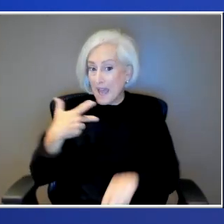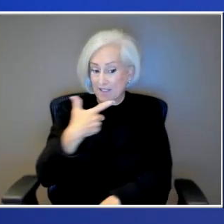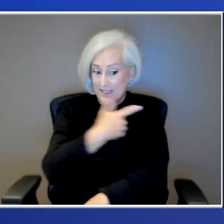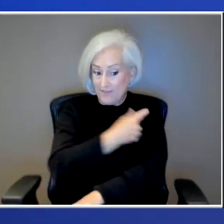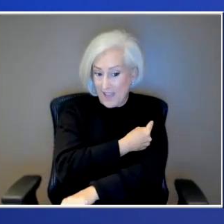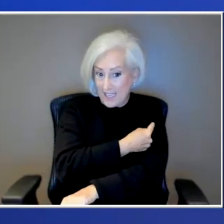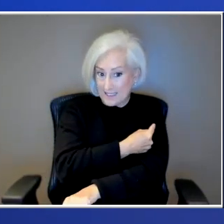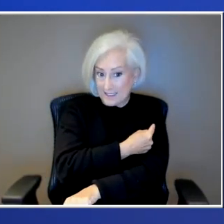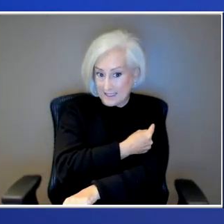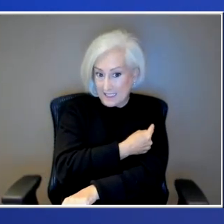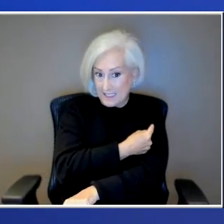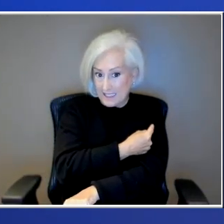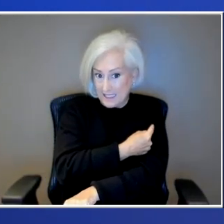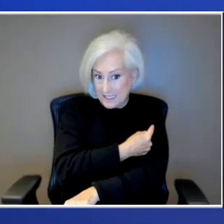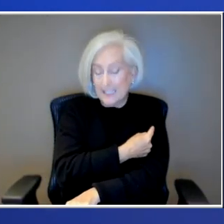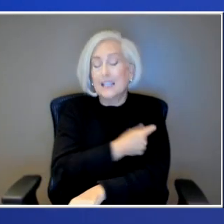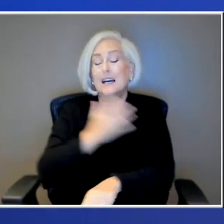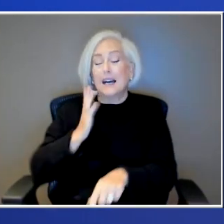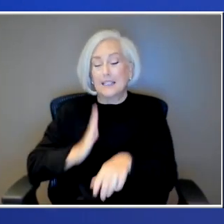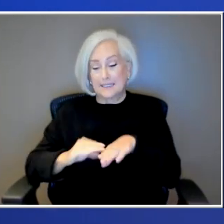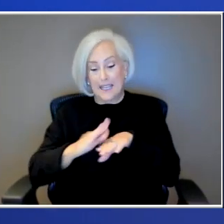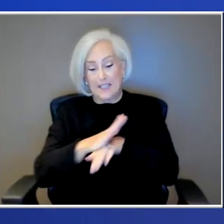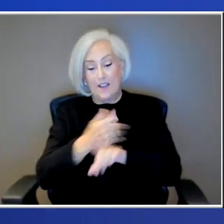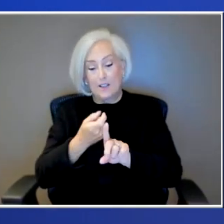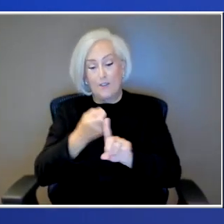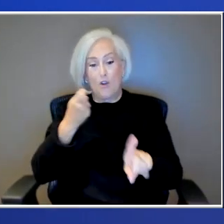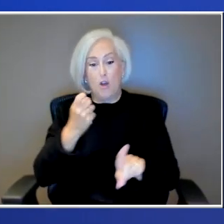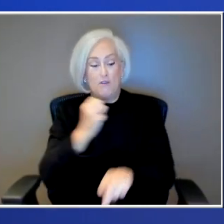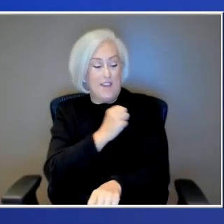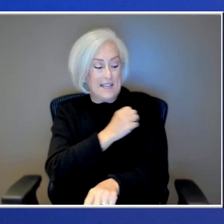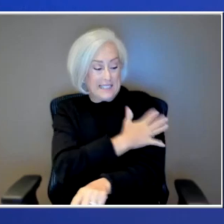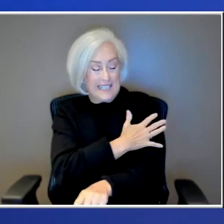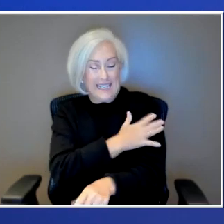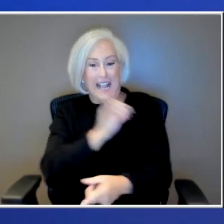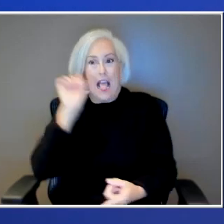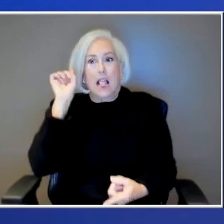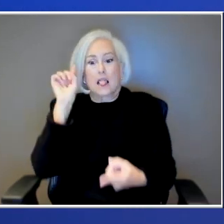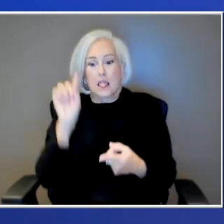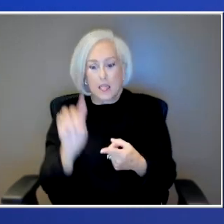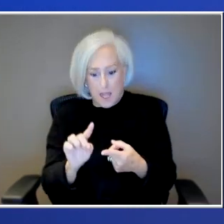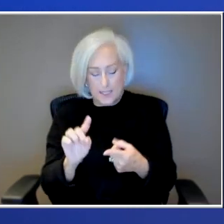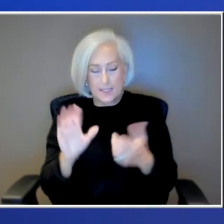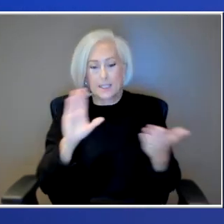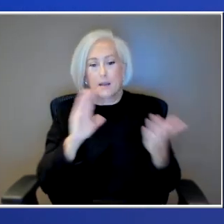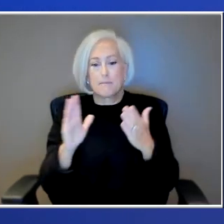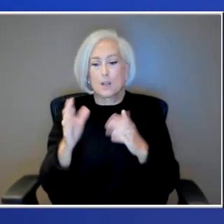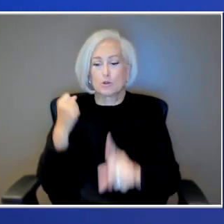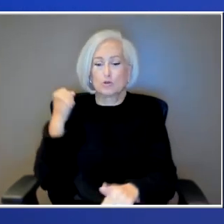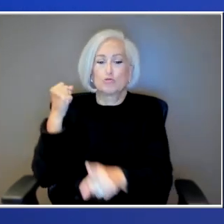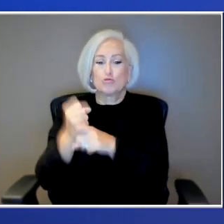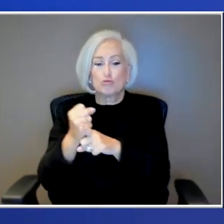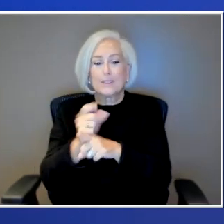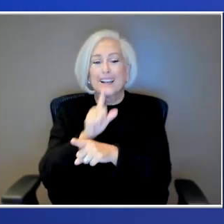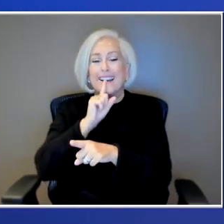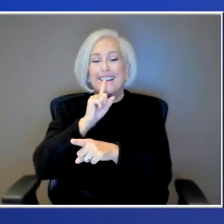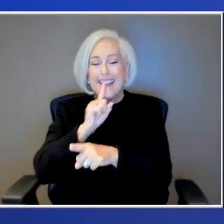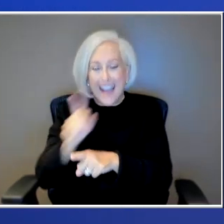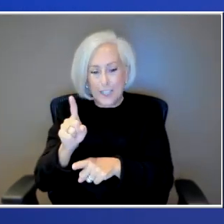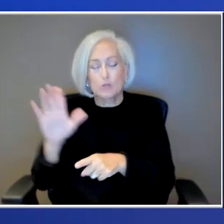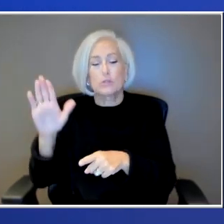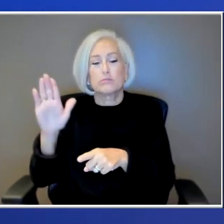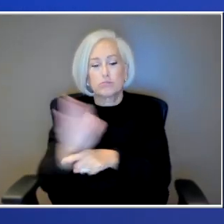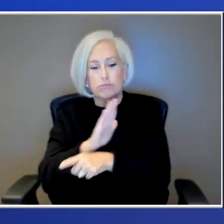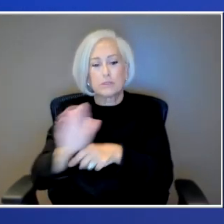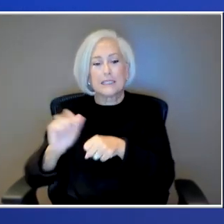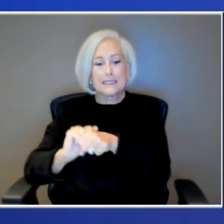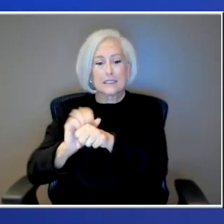is extremely and significantly less than getting the effects of the disease. You've always said that, Steve. And this includes things like